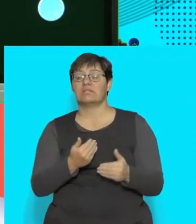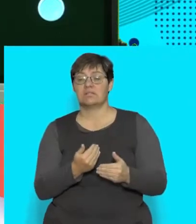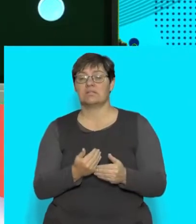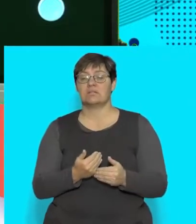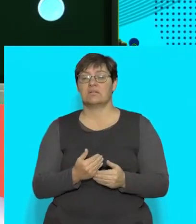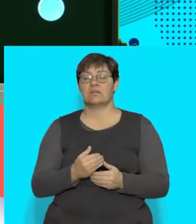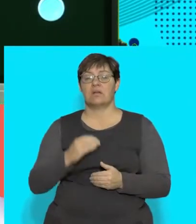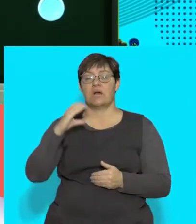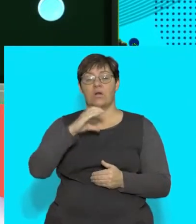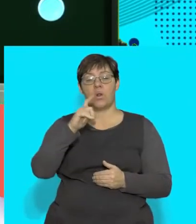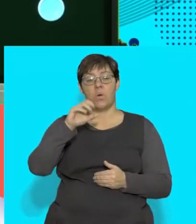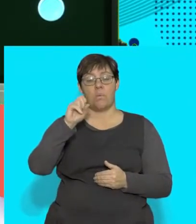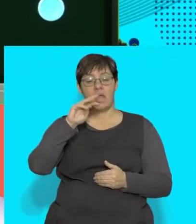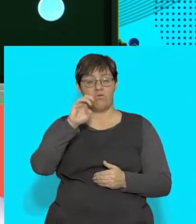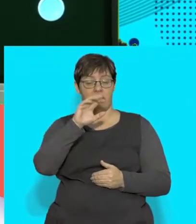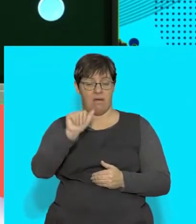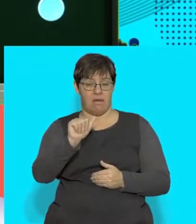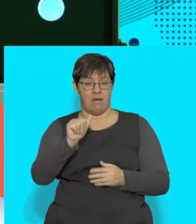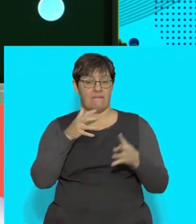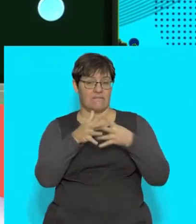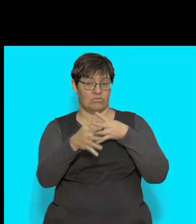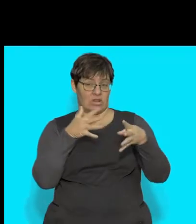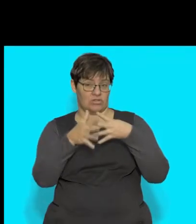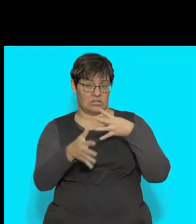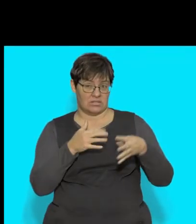called glomerular filtration.